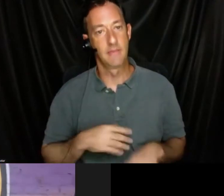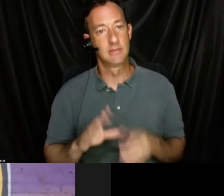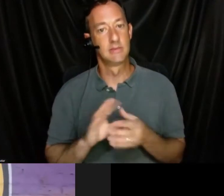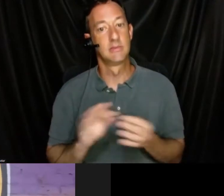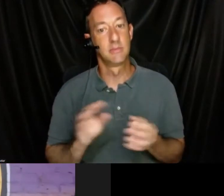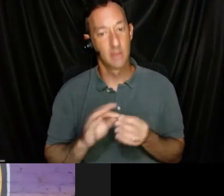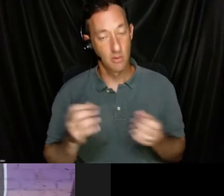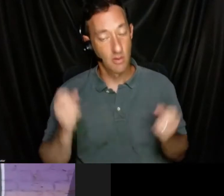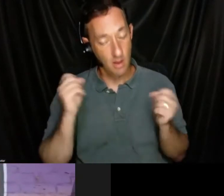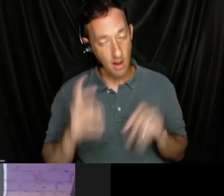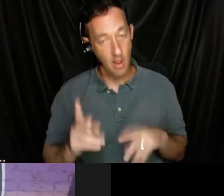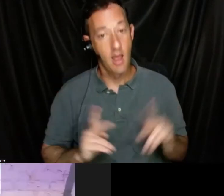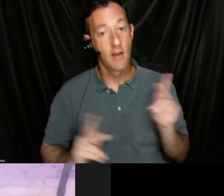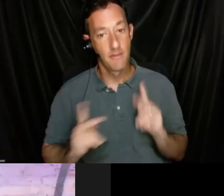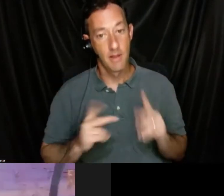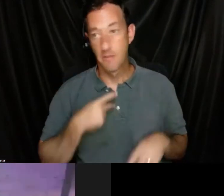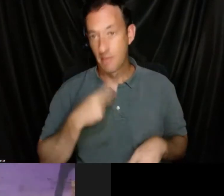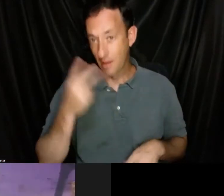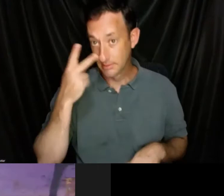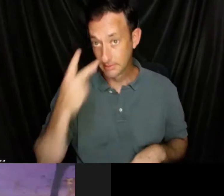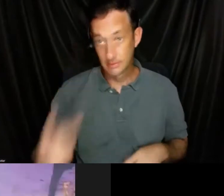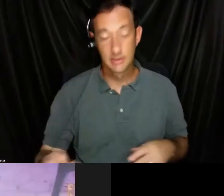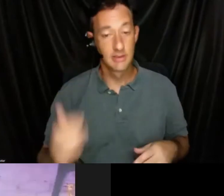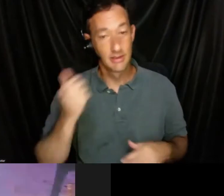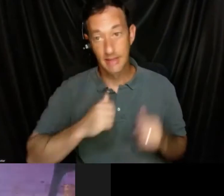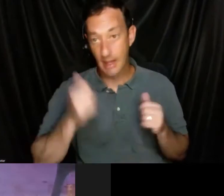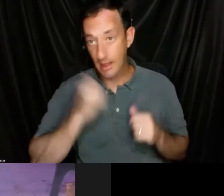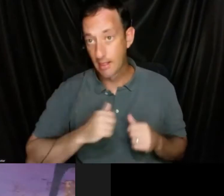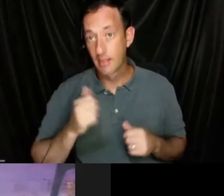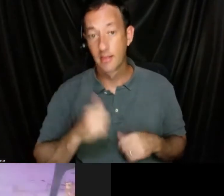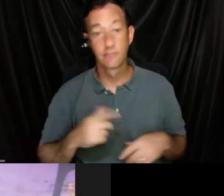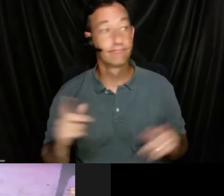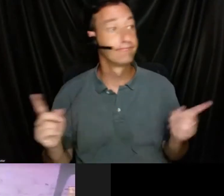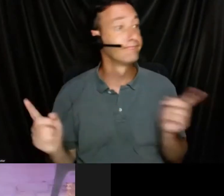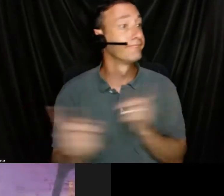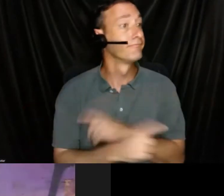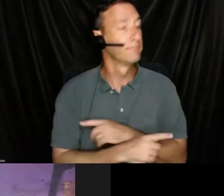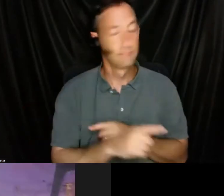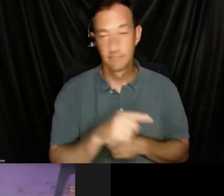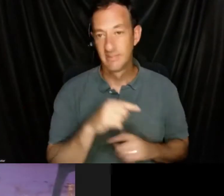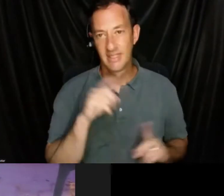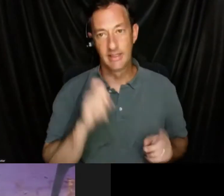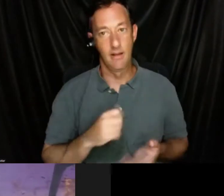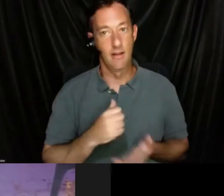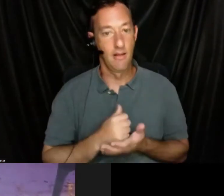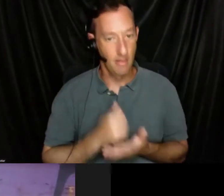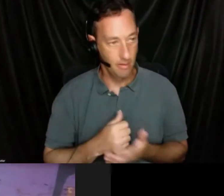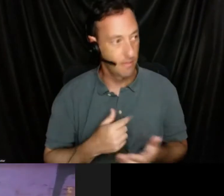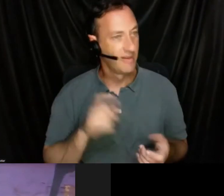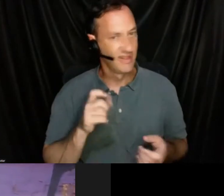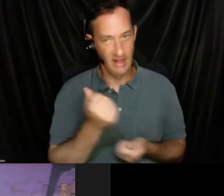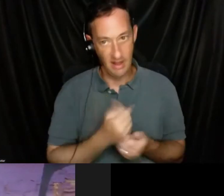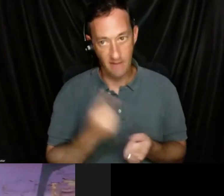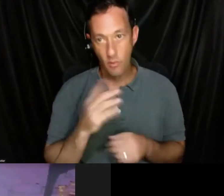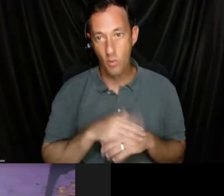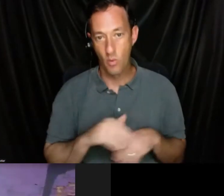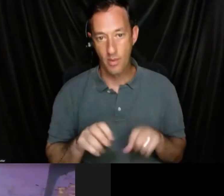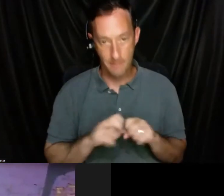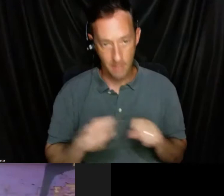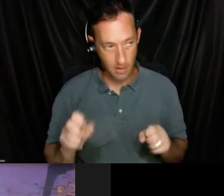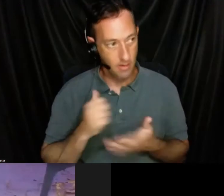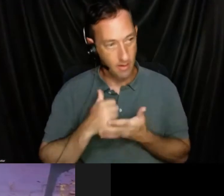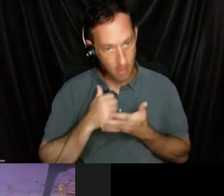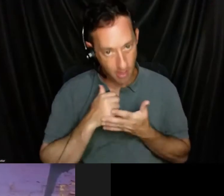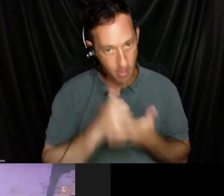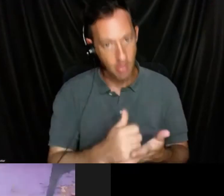people that I see daily, even just by coming over here, that need help, and they need everyone on this panel to be able to assist them